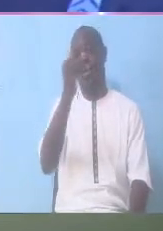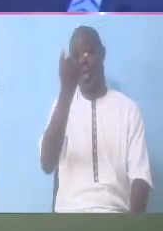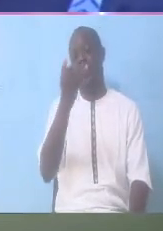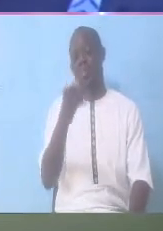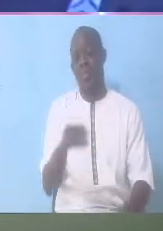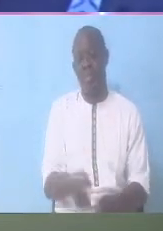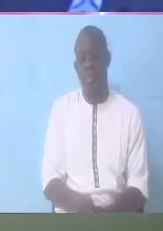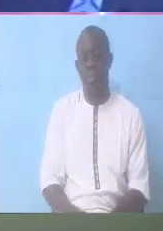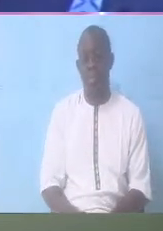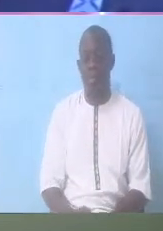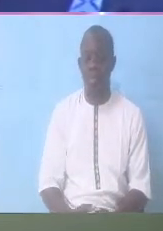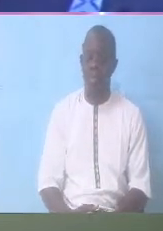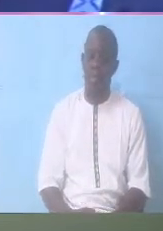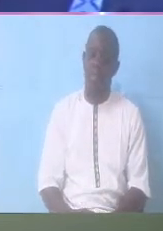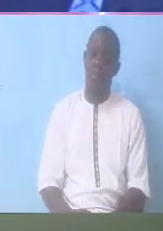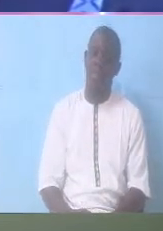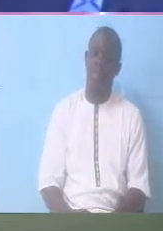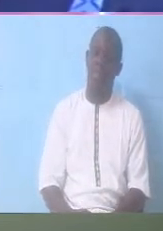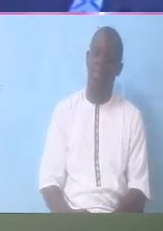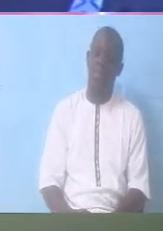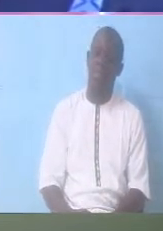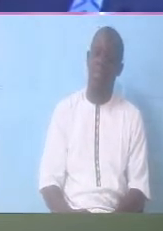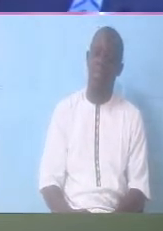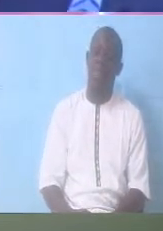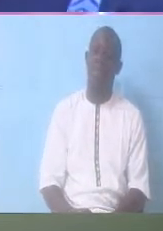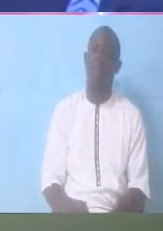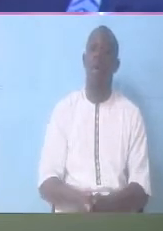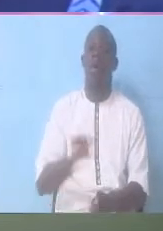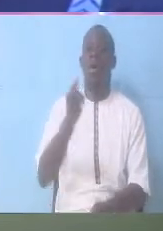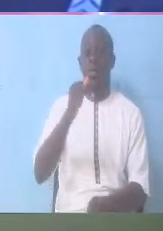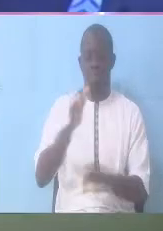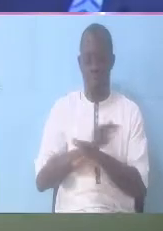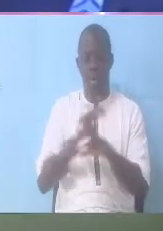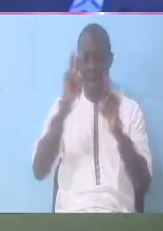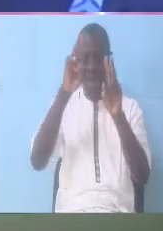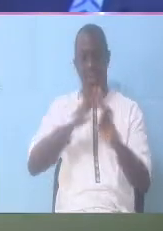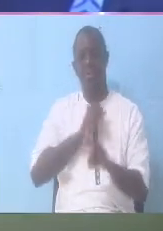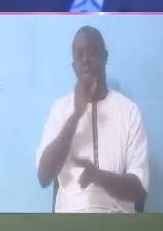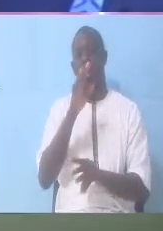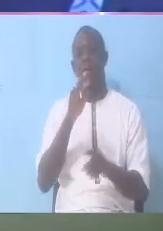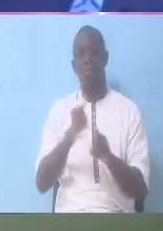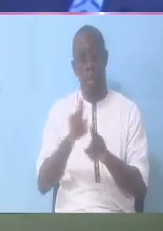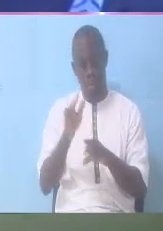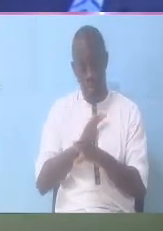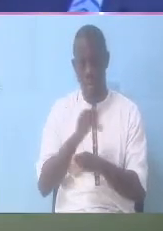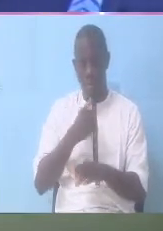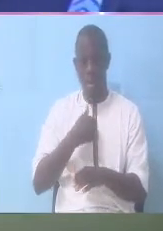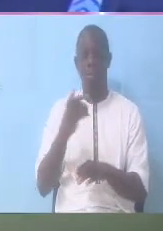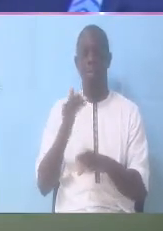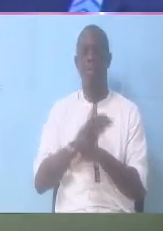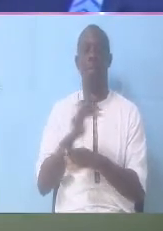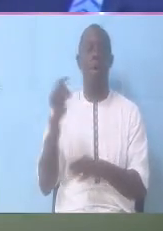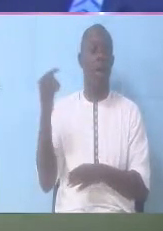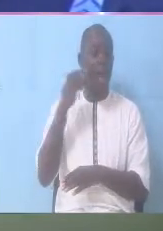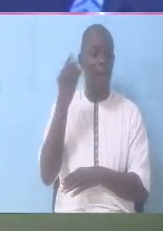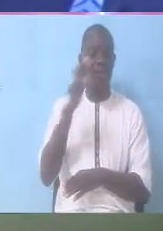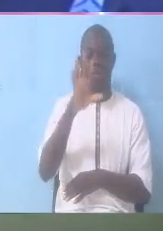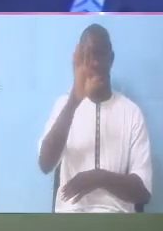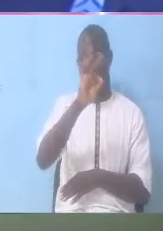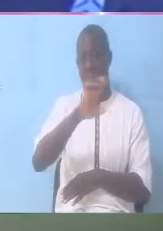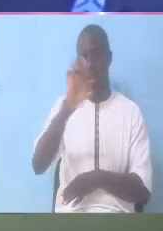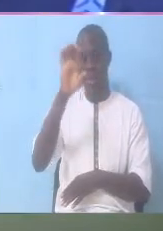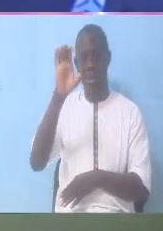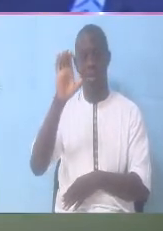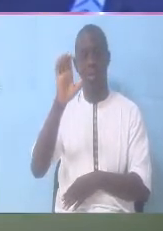said I had all this revelation at the TRC. In fact, I did try to reach out to Bomba, and I said, Bomba, you of all people, what put you